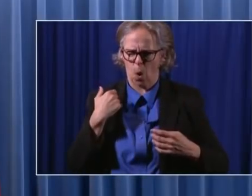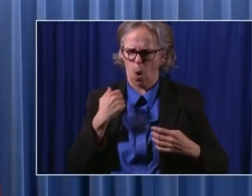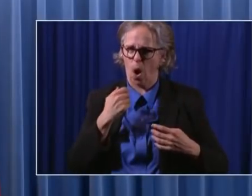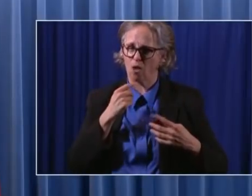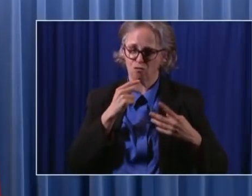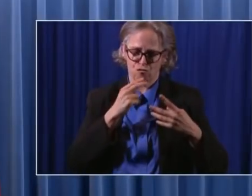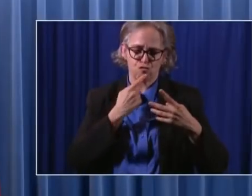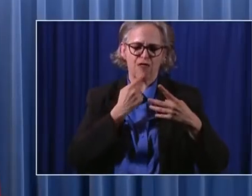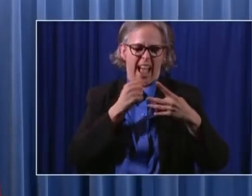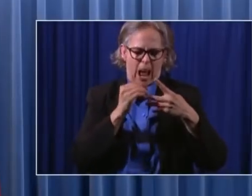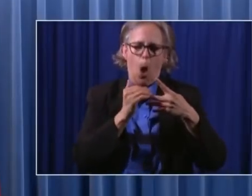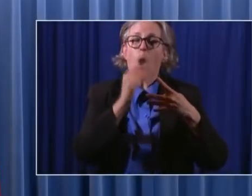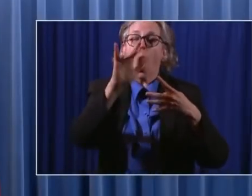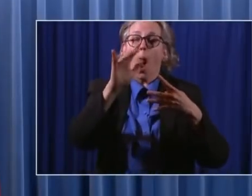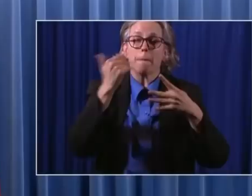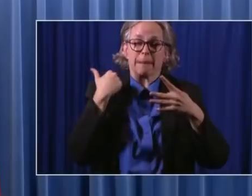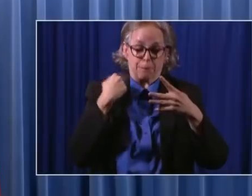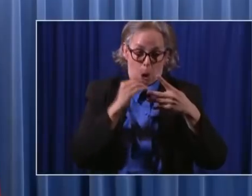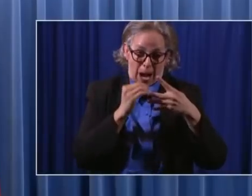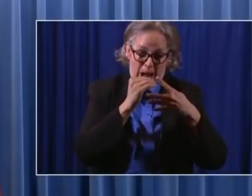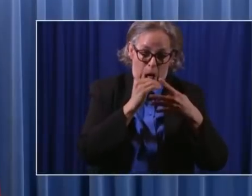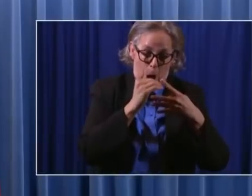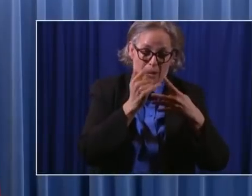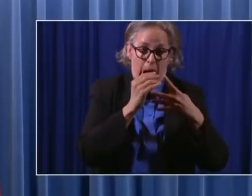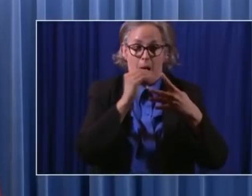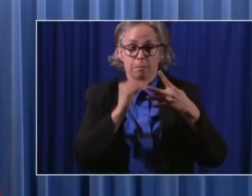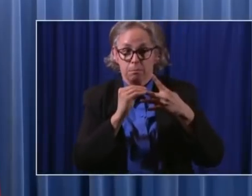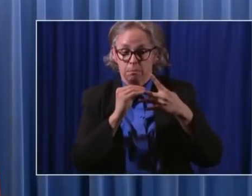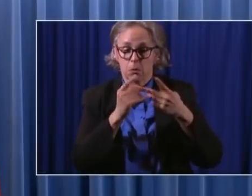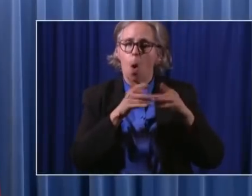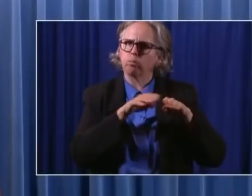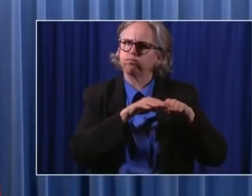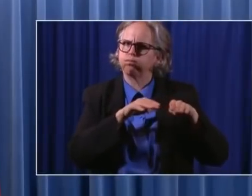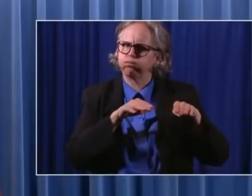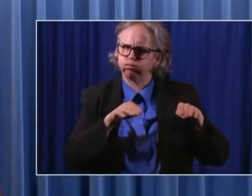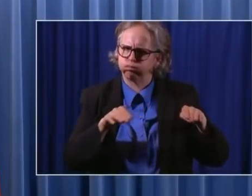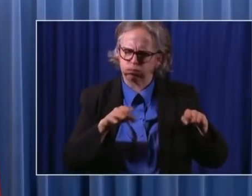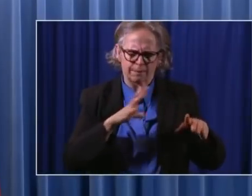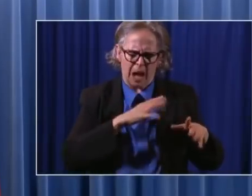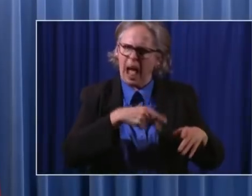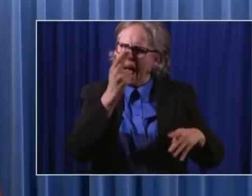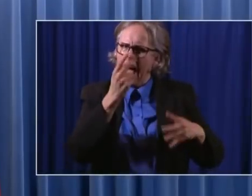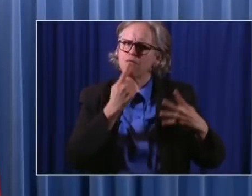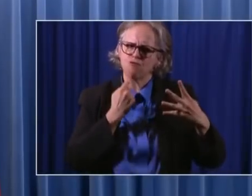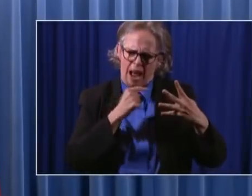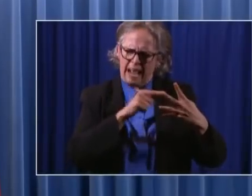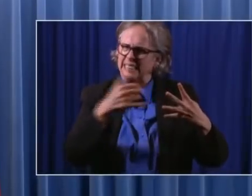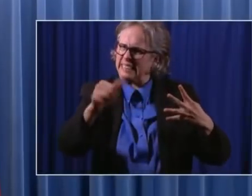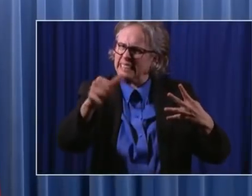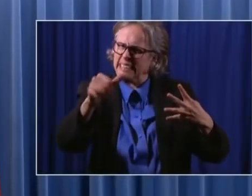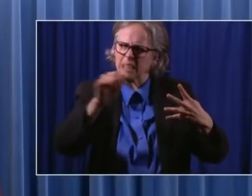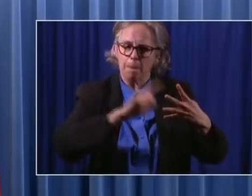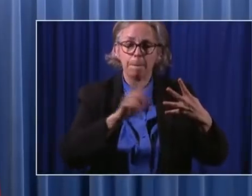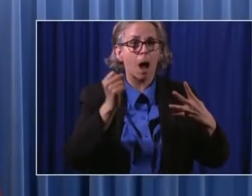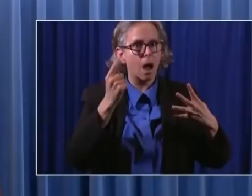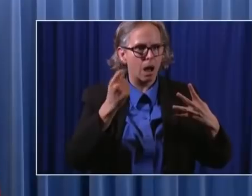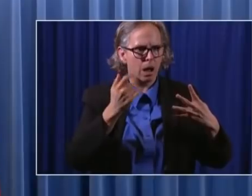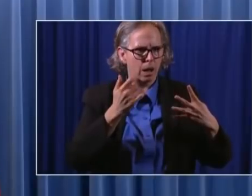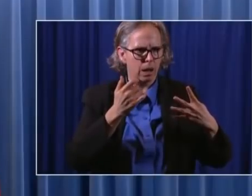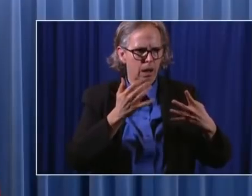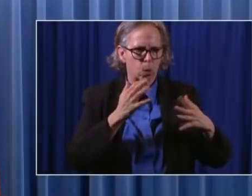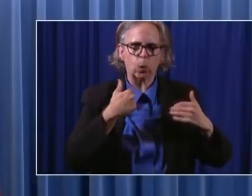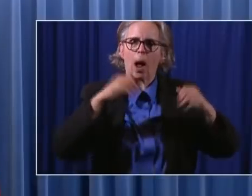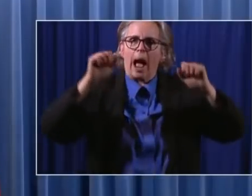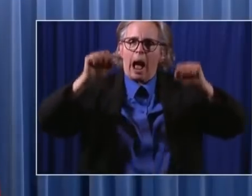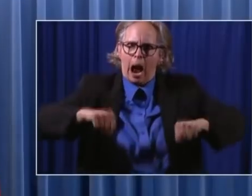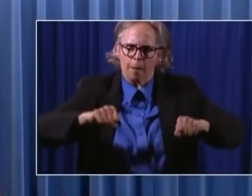may now be approaching a plateau. So still at a high level, but slowing that increase down, and that's why you see